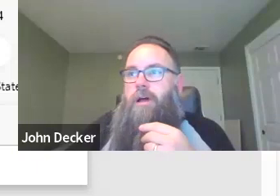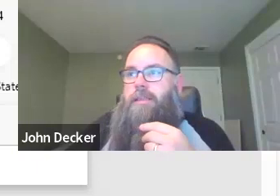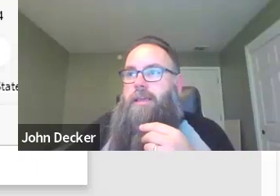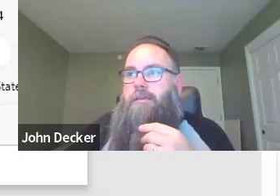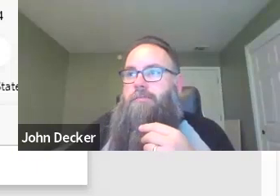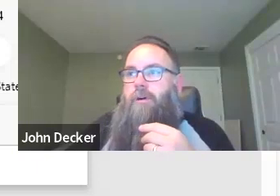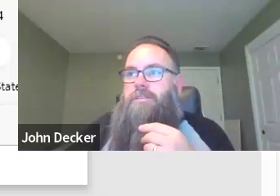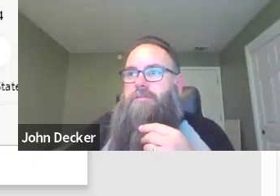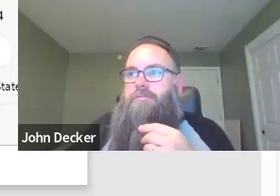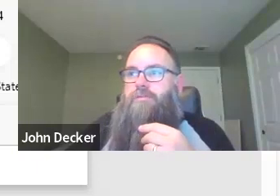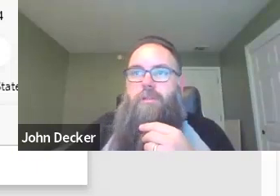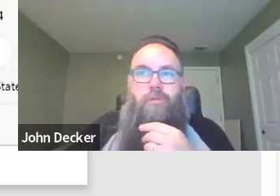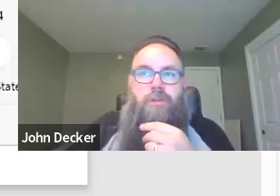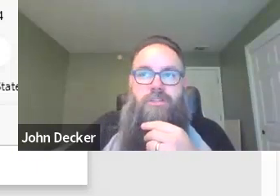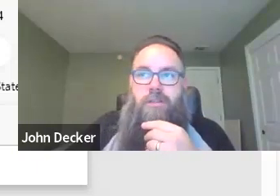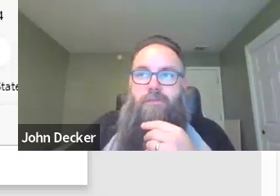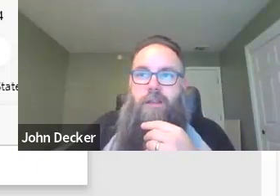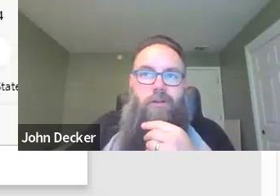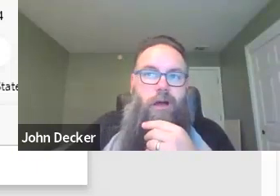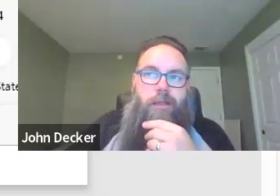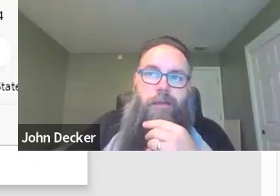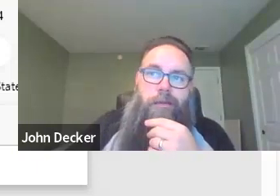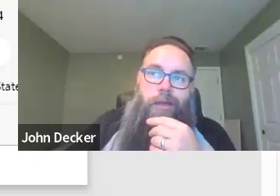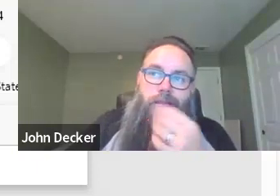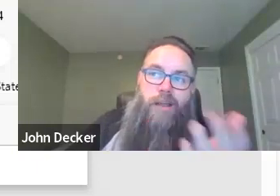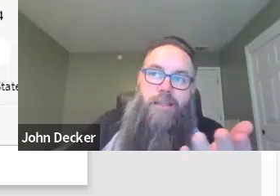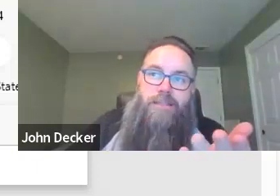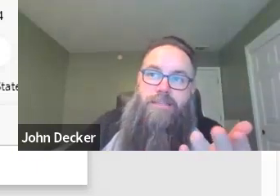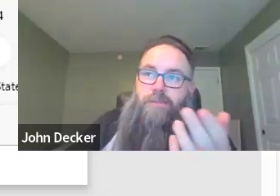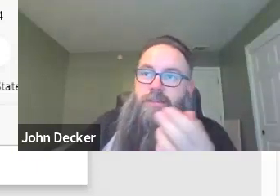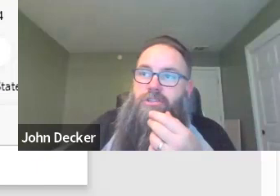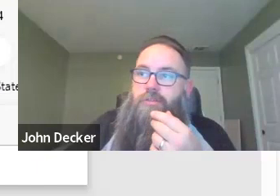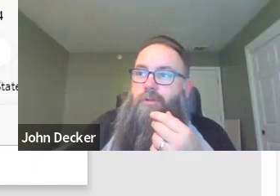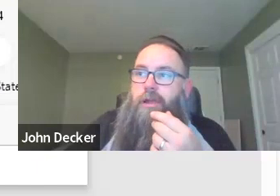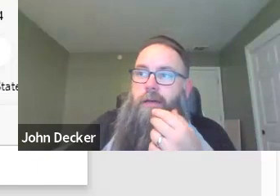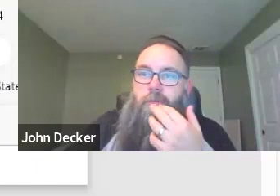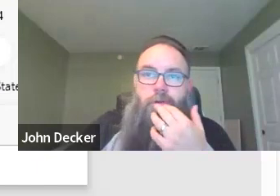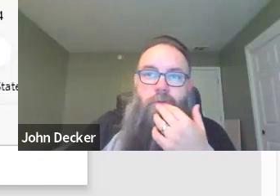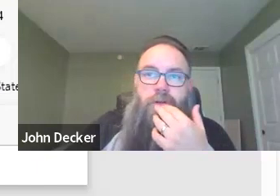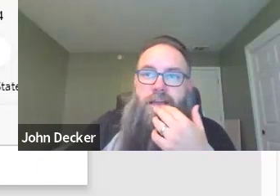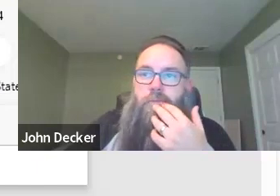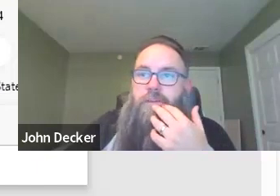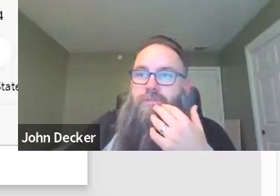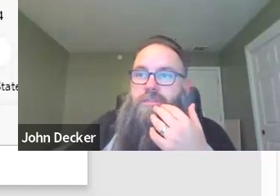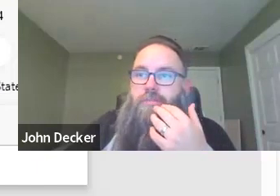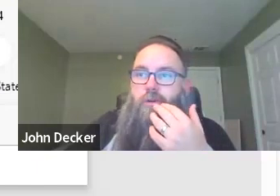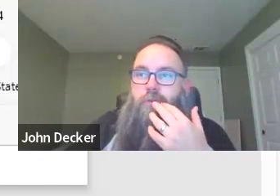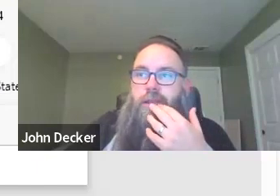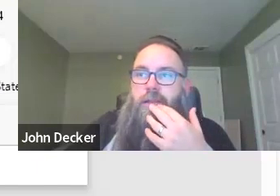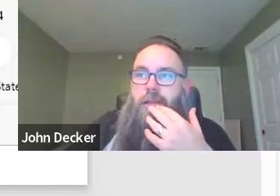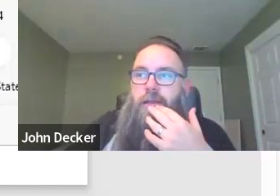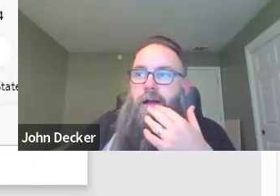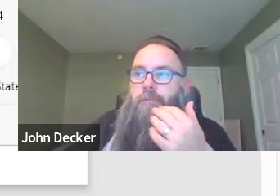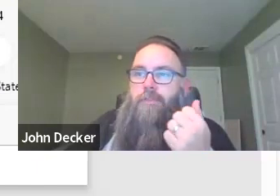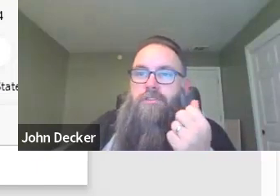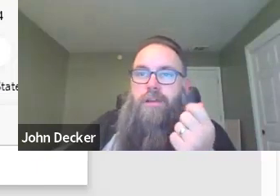determining whether or not they want to do a little reduction in the funding or not. And then finally, the DSP internship program, revert one-time resources